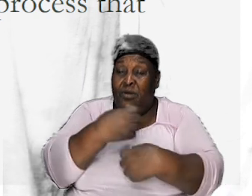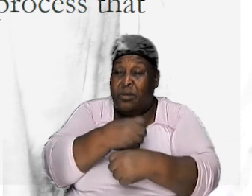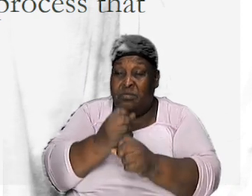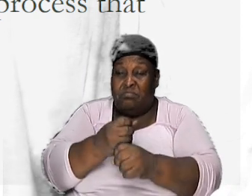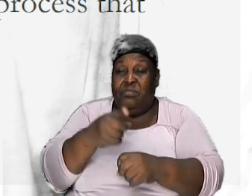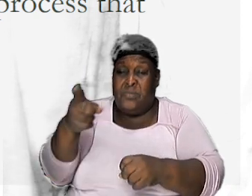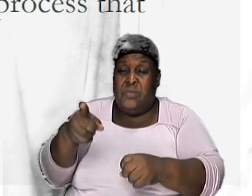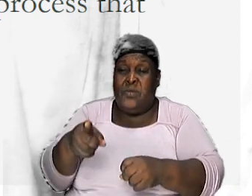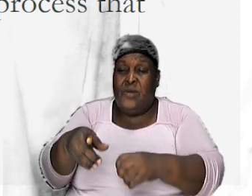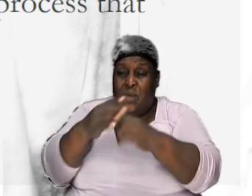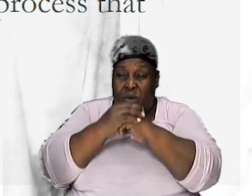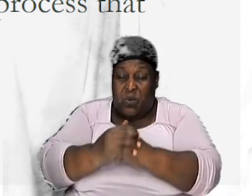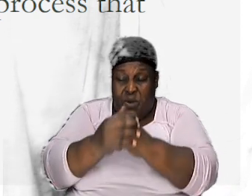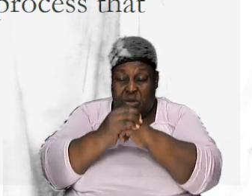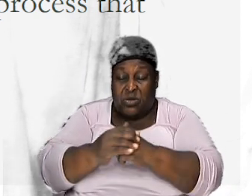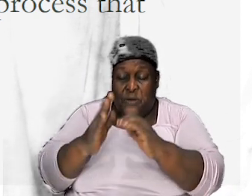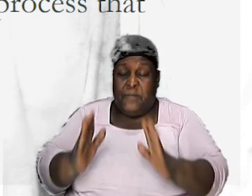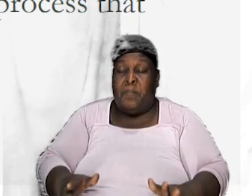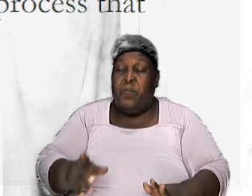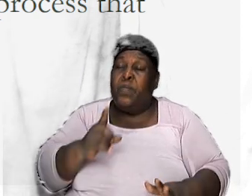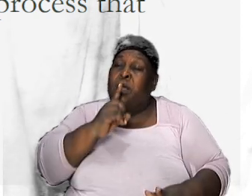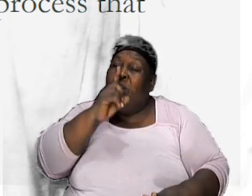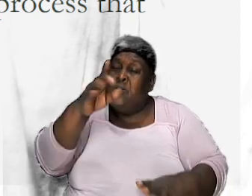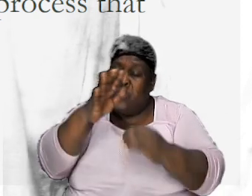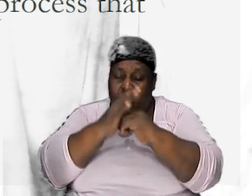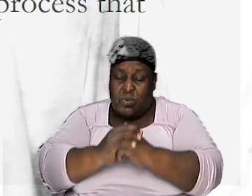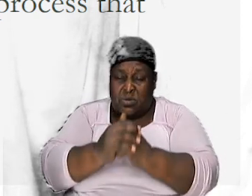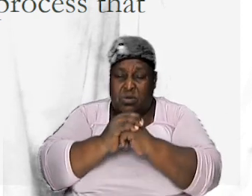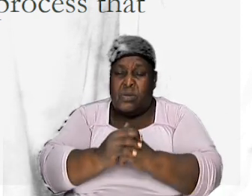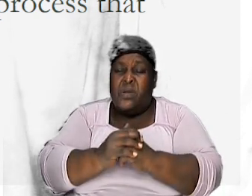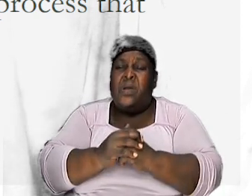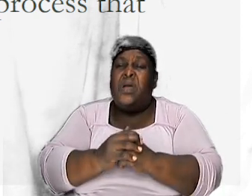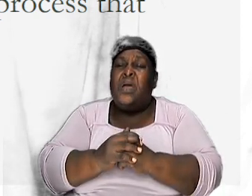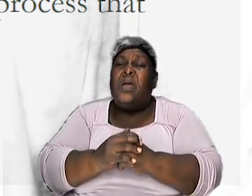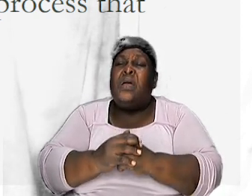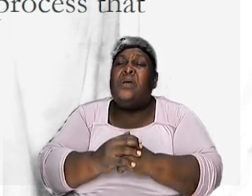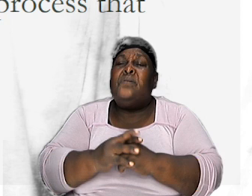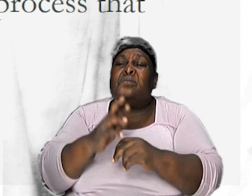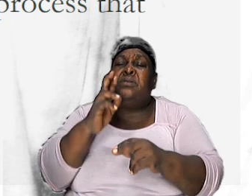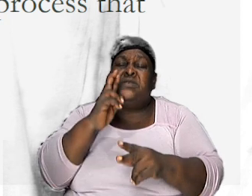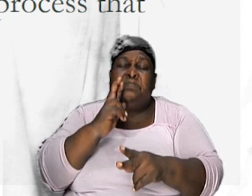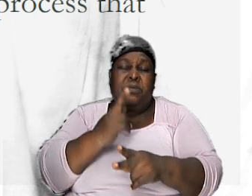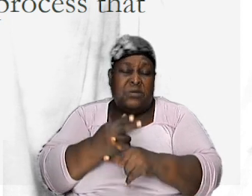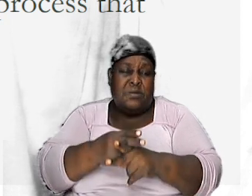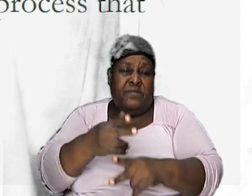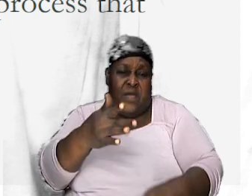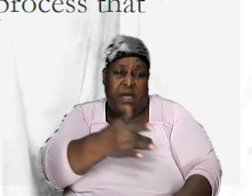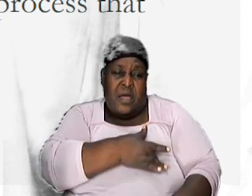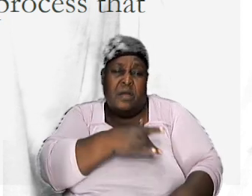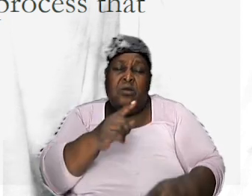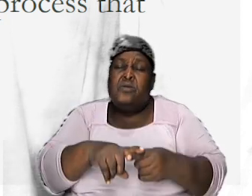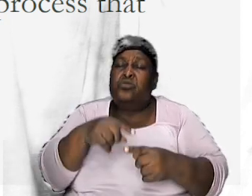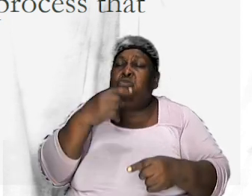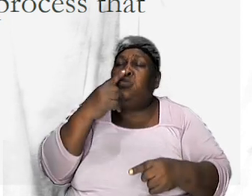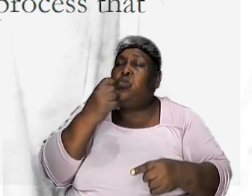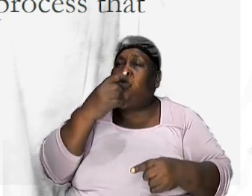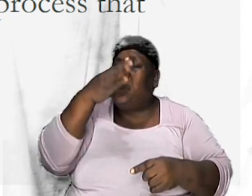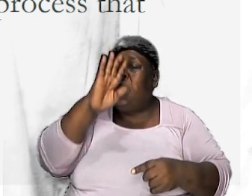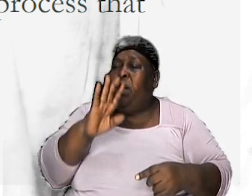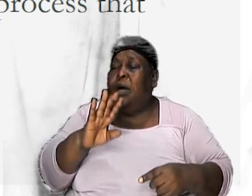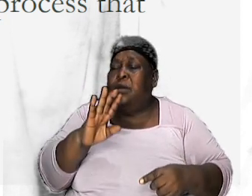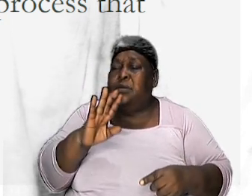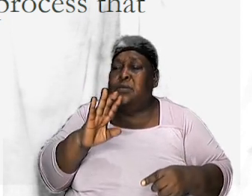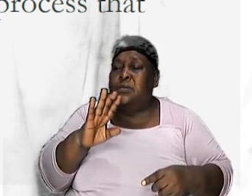worshippers. Secondly, true worship is a response of the heart to who God is. Amen. So apart from the